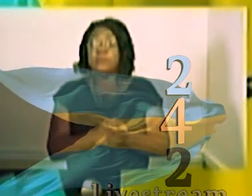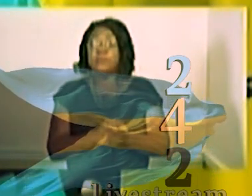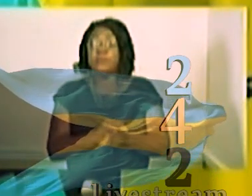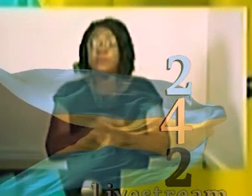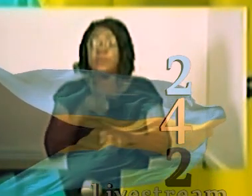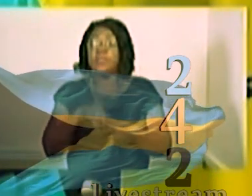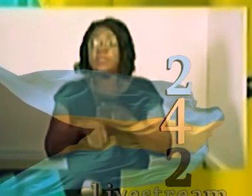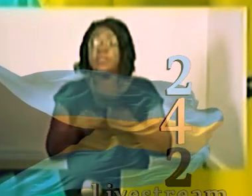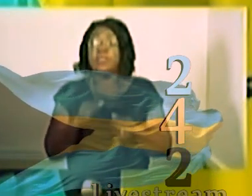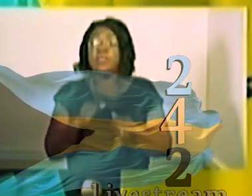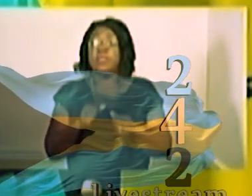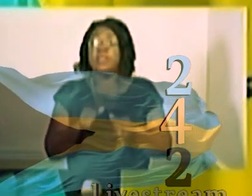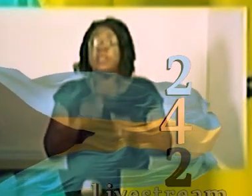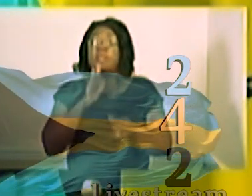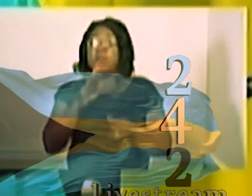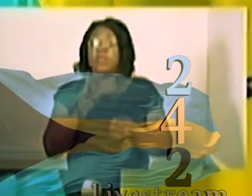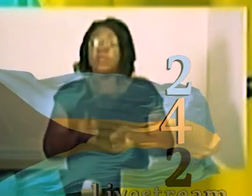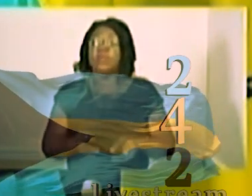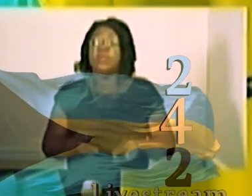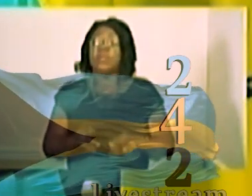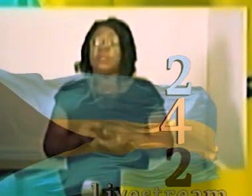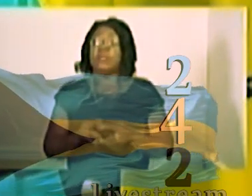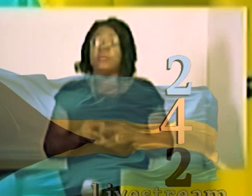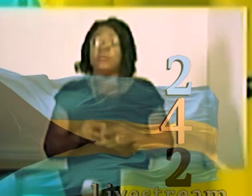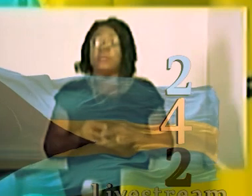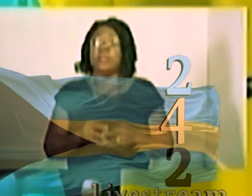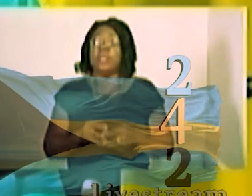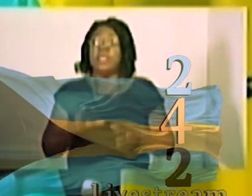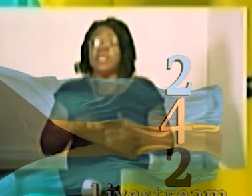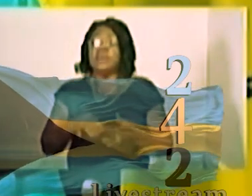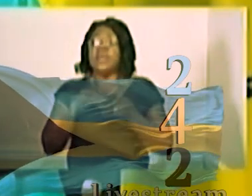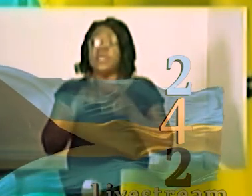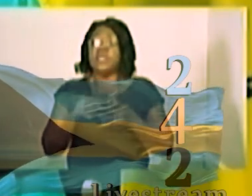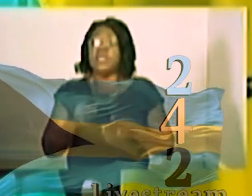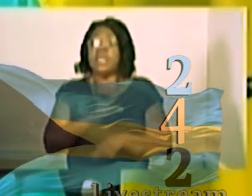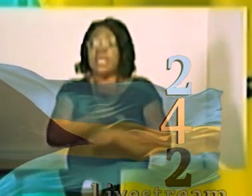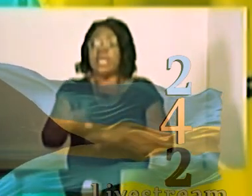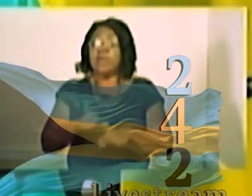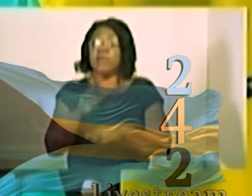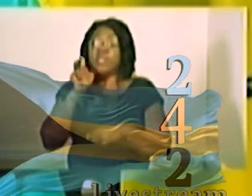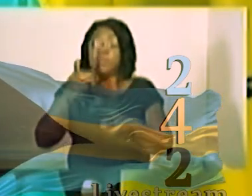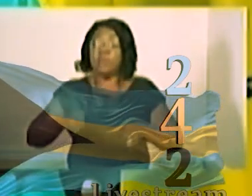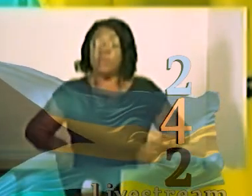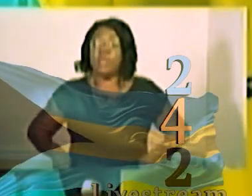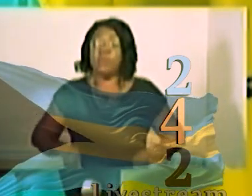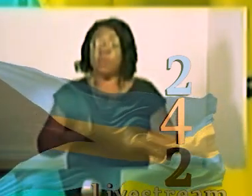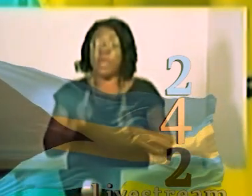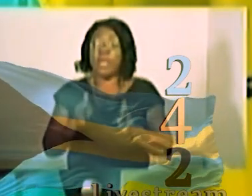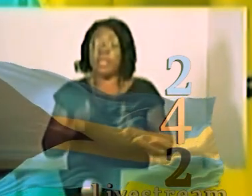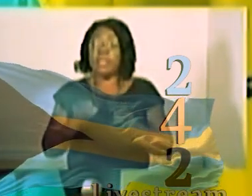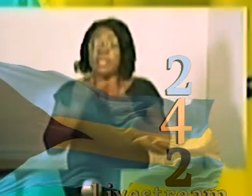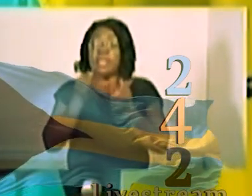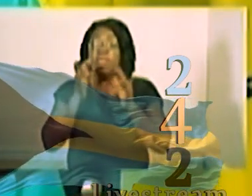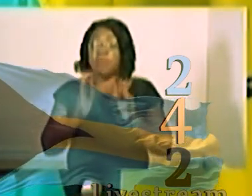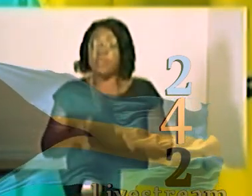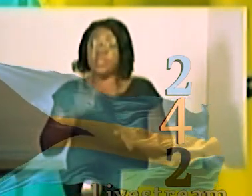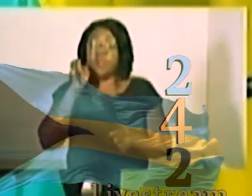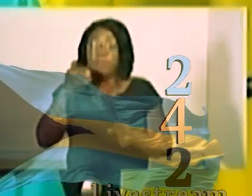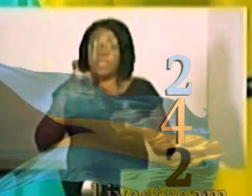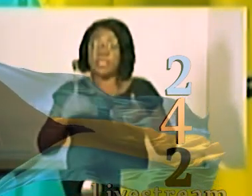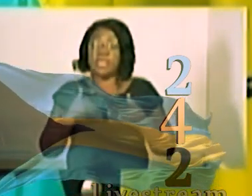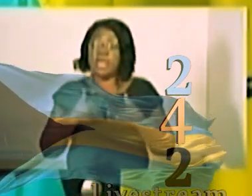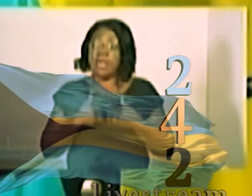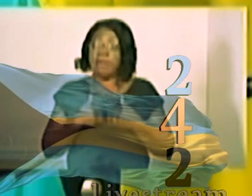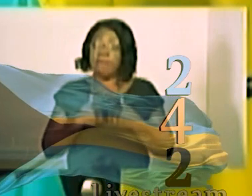In order to be restored, special locations will be provided. Individuals must be certified, they